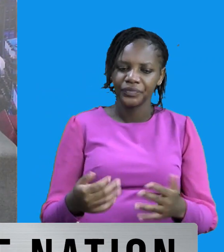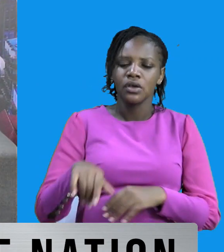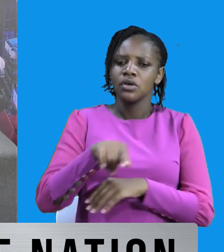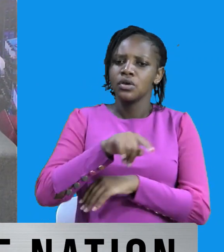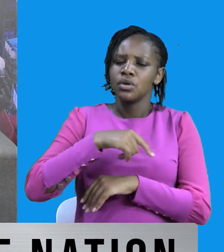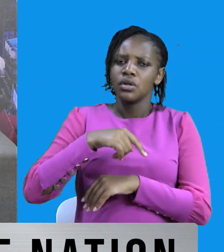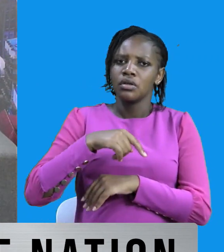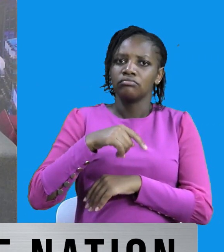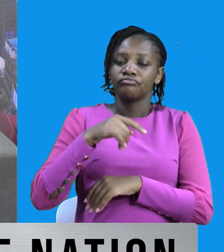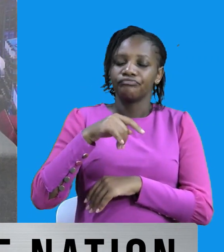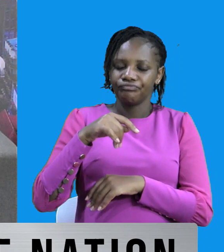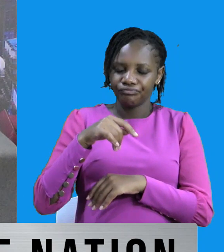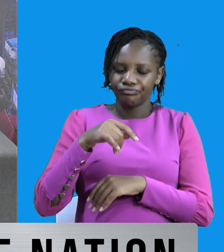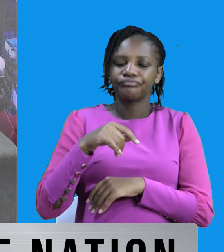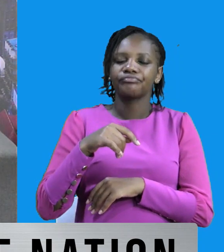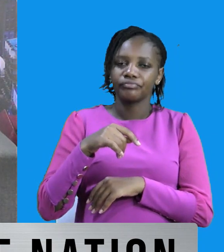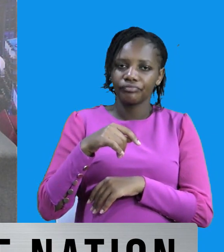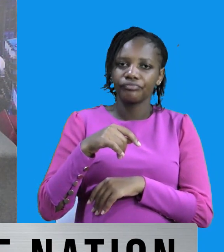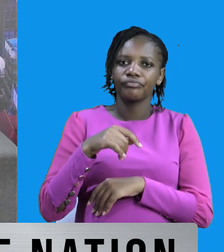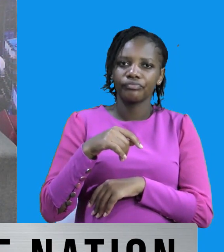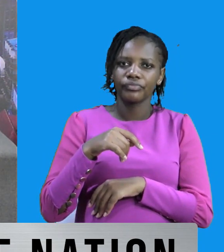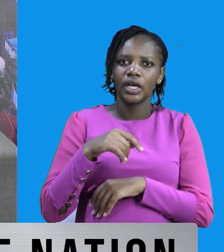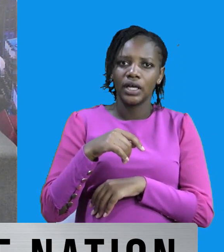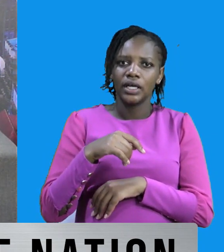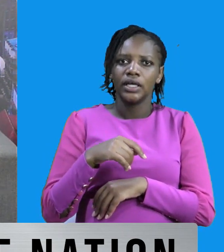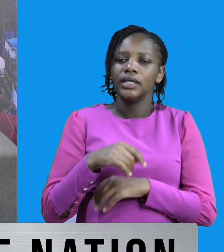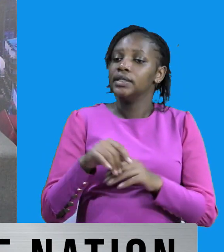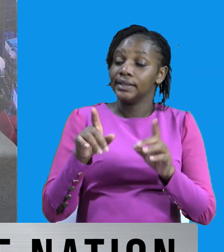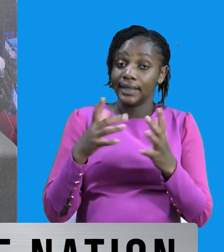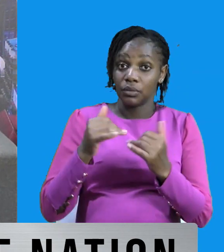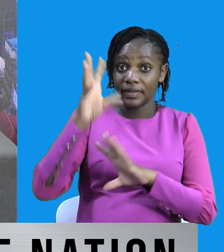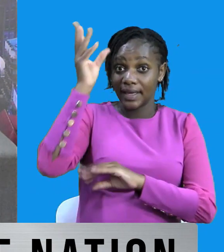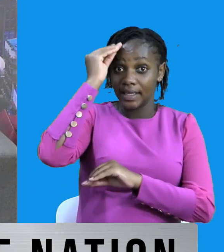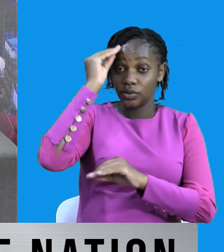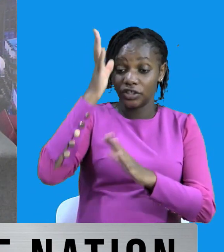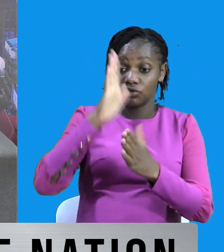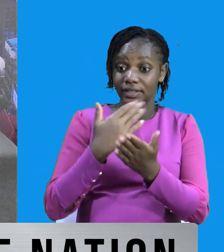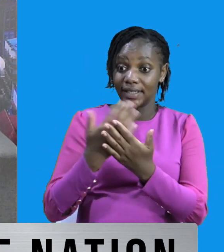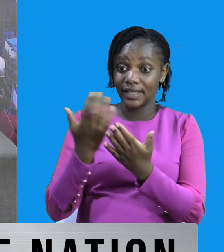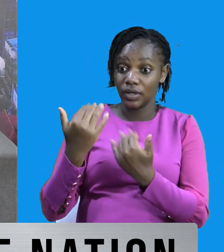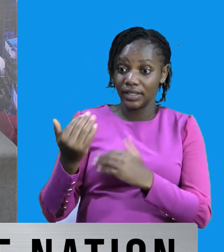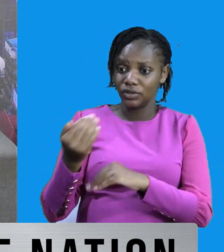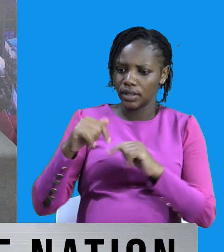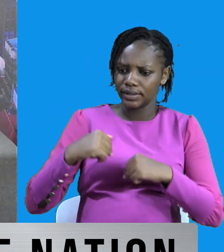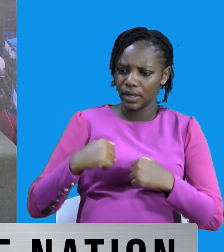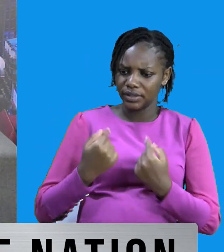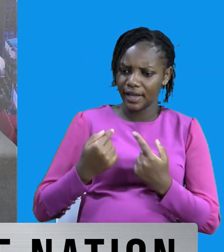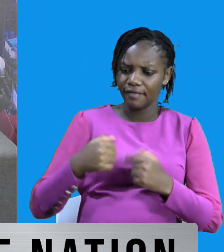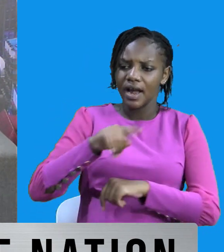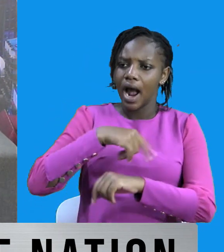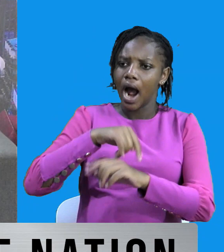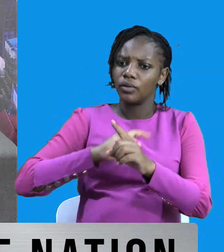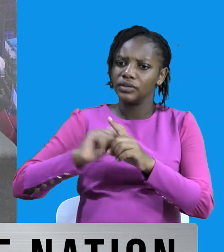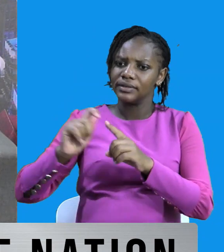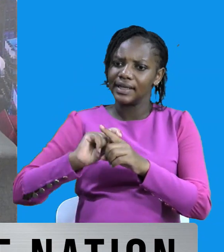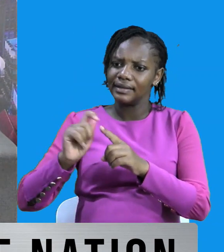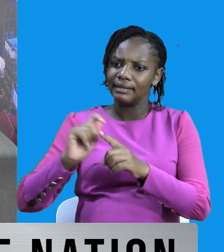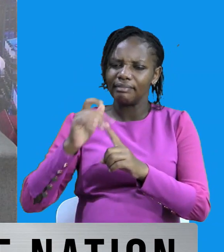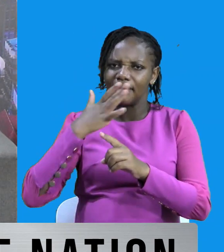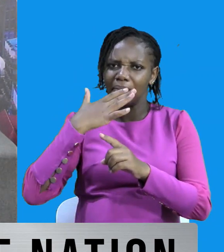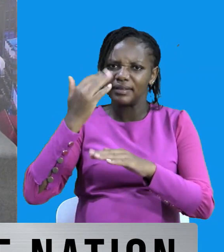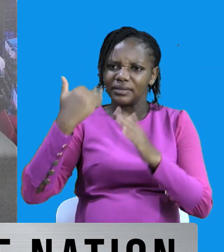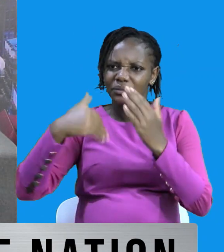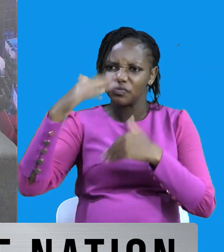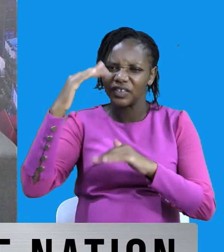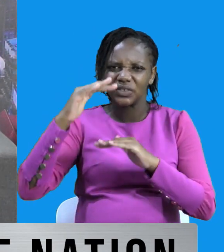ask, and this also goes as an indictment to the education sector. Yeah. We need to ask ourselves, are we training the right